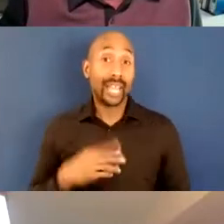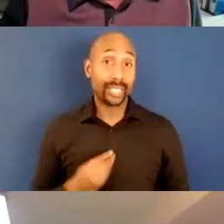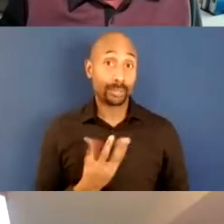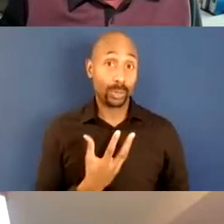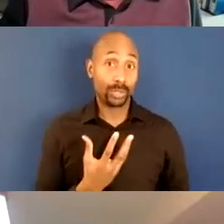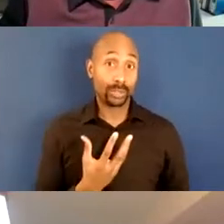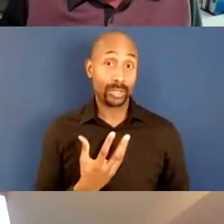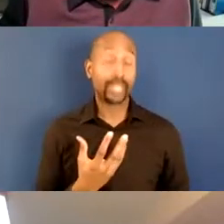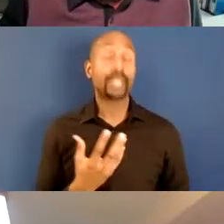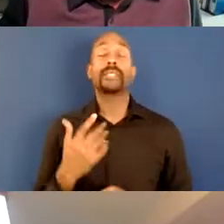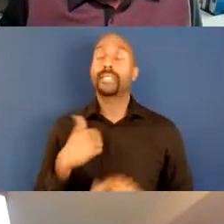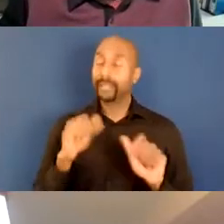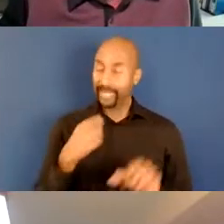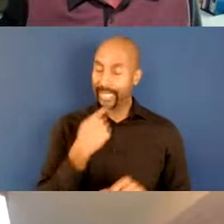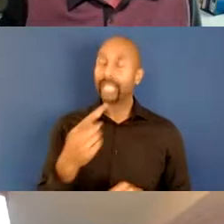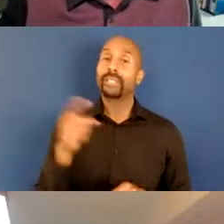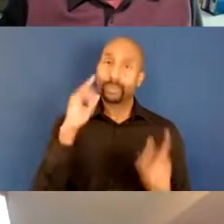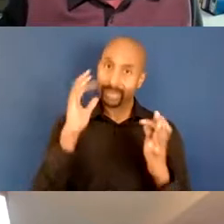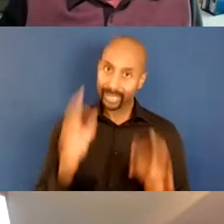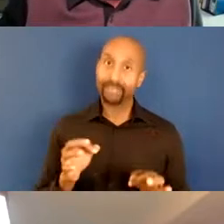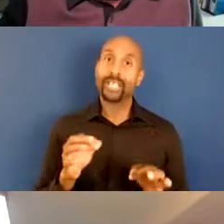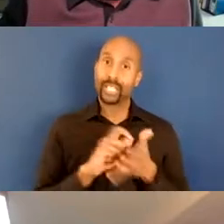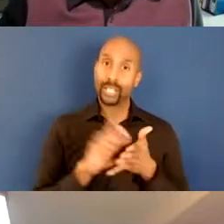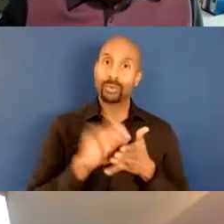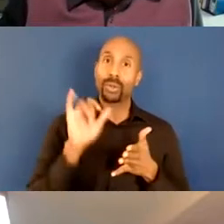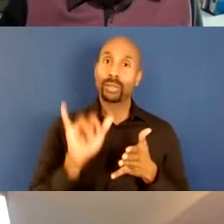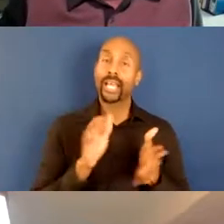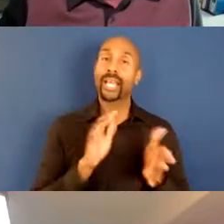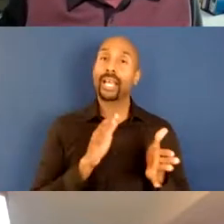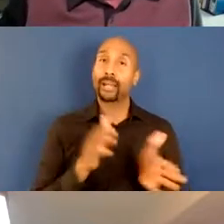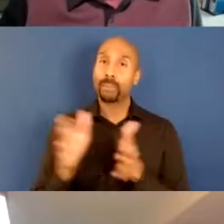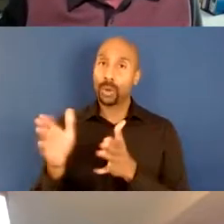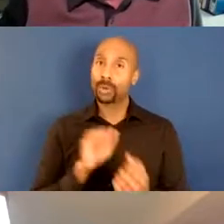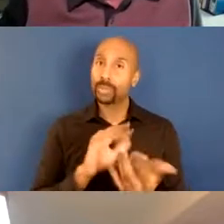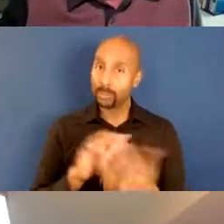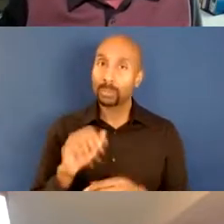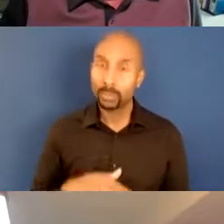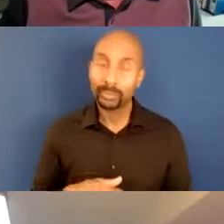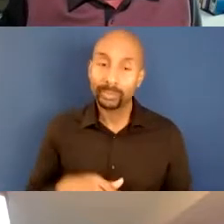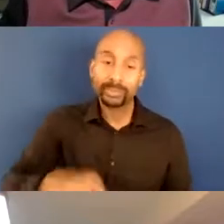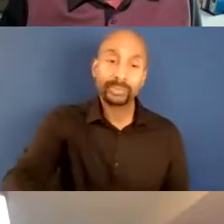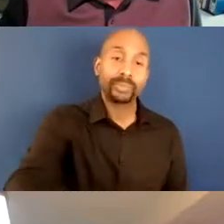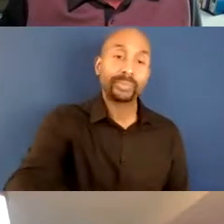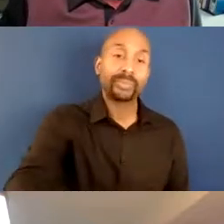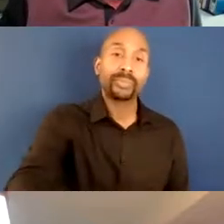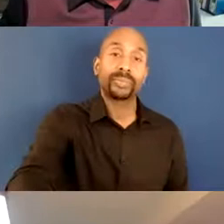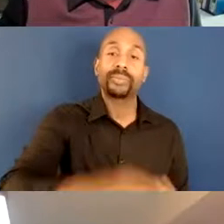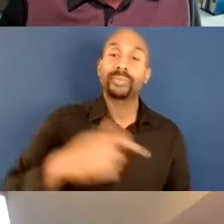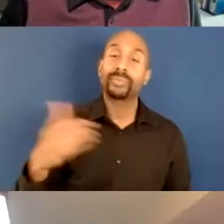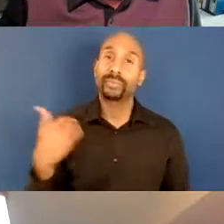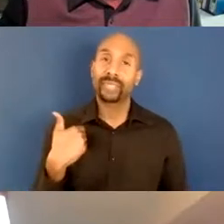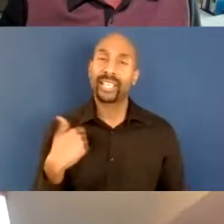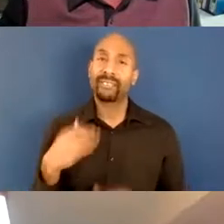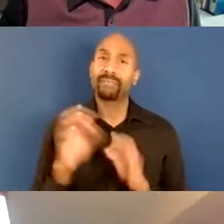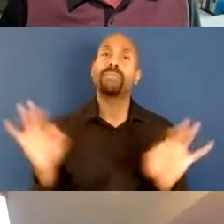poetry. And by so doing, there's a really important lesson there in that it's about the